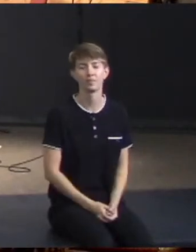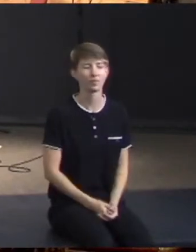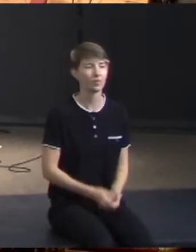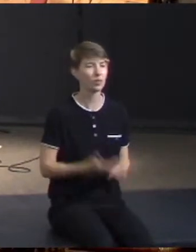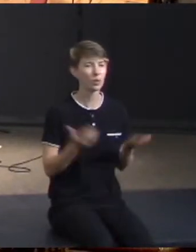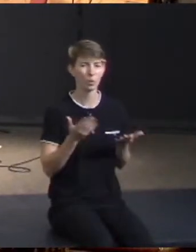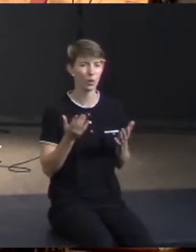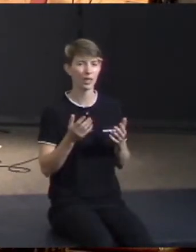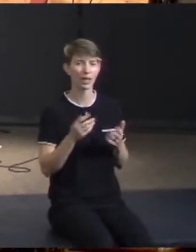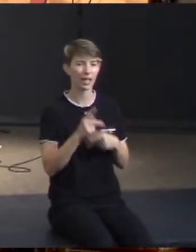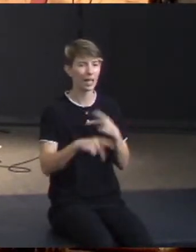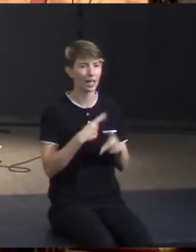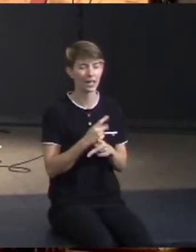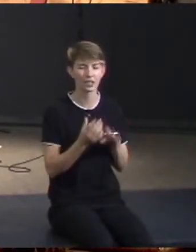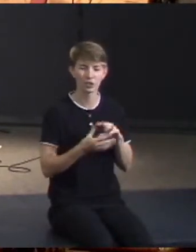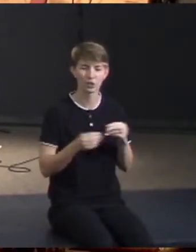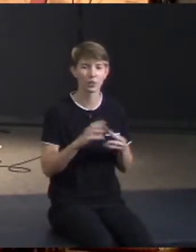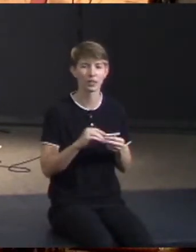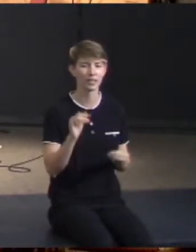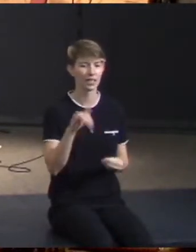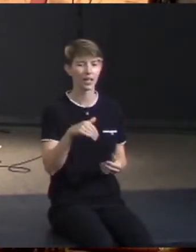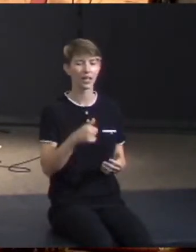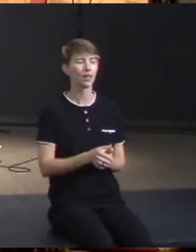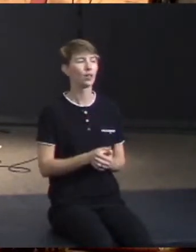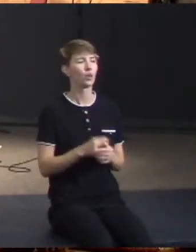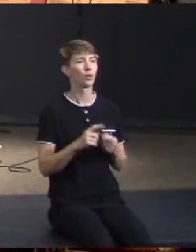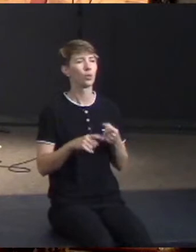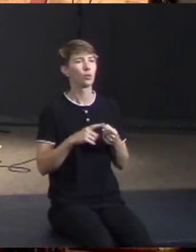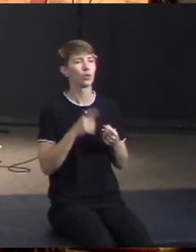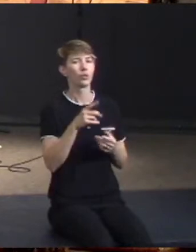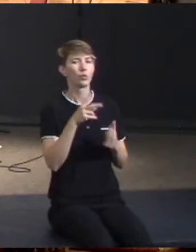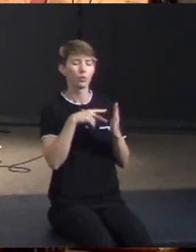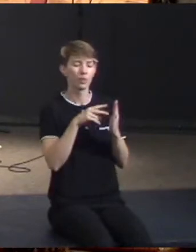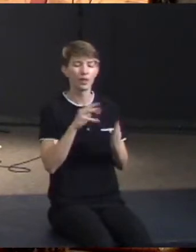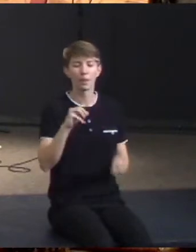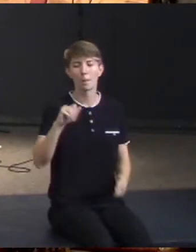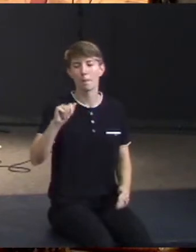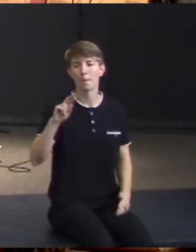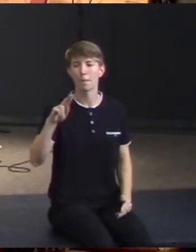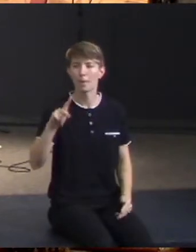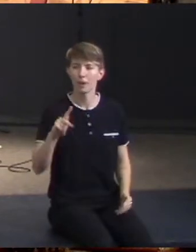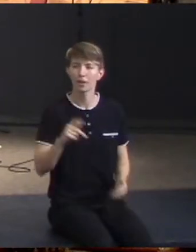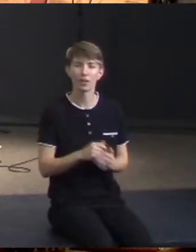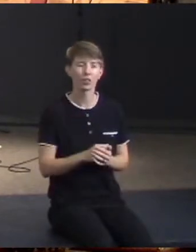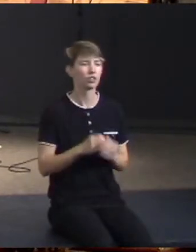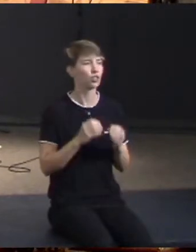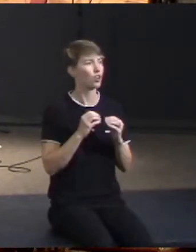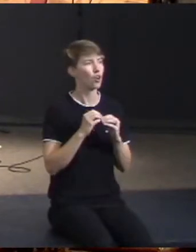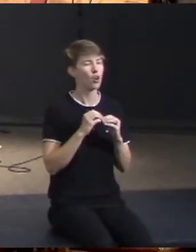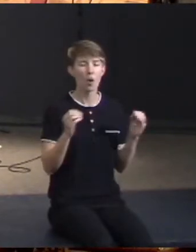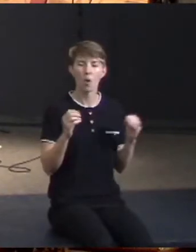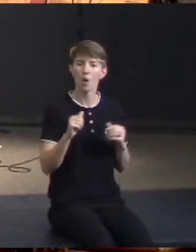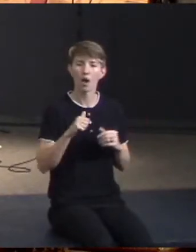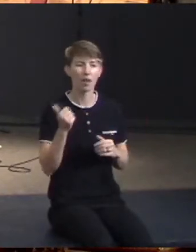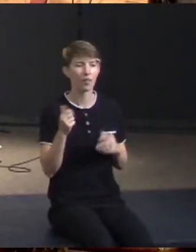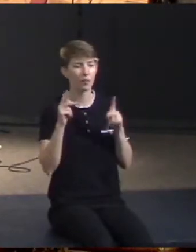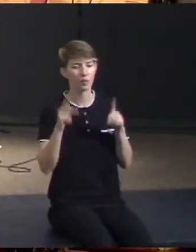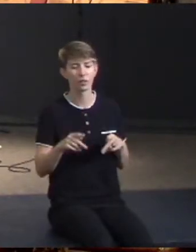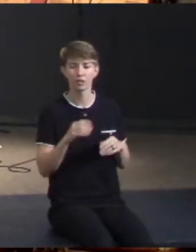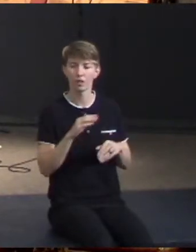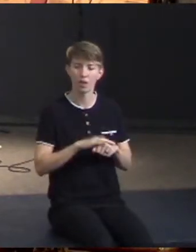I mean, when you read Mark, it's almost like there is no other person on the planet except John and Jesus. I mean, read